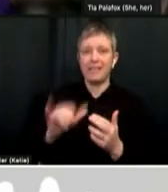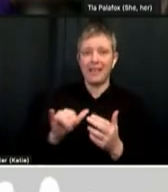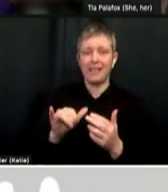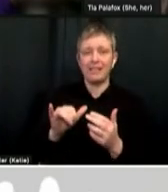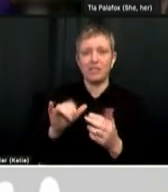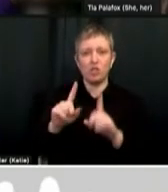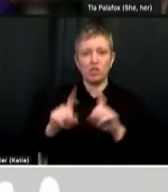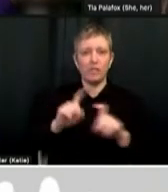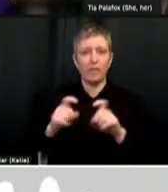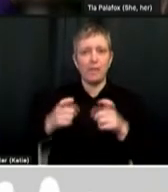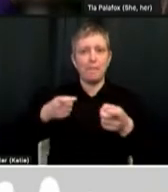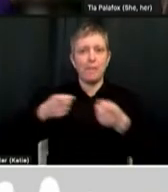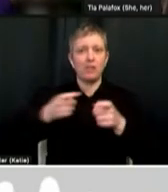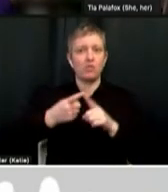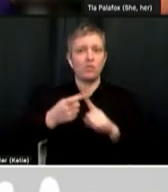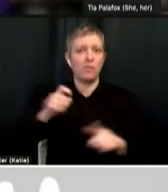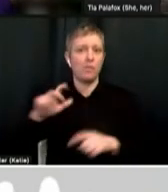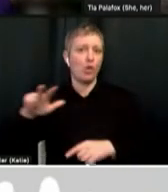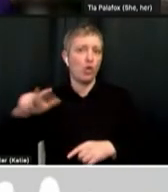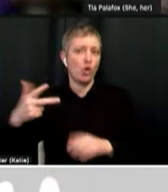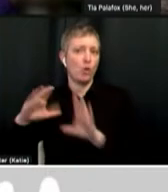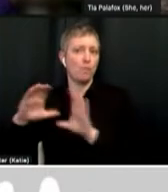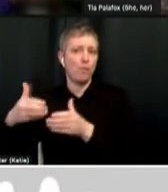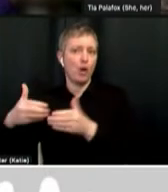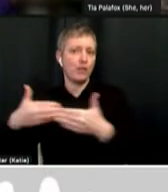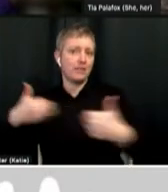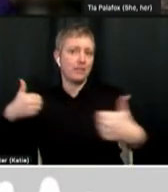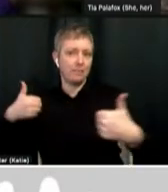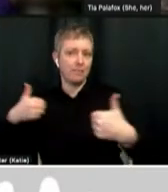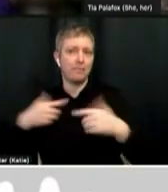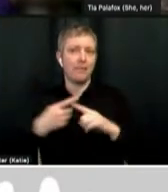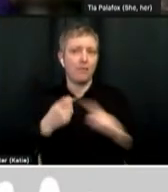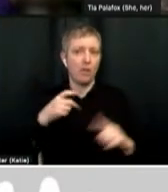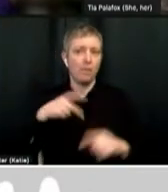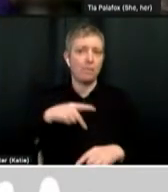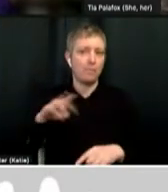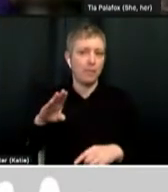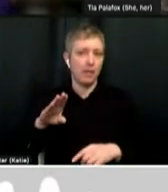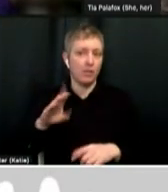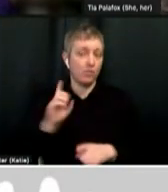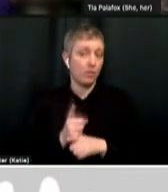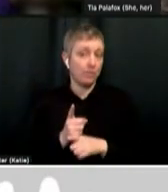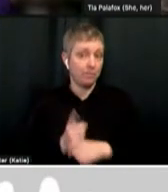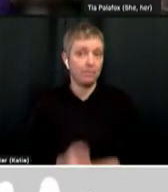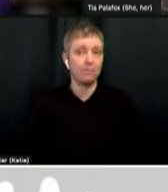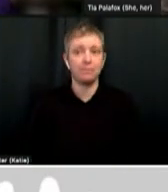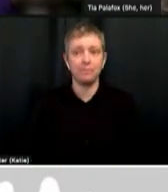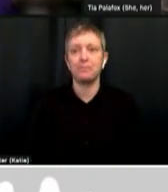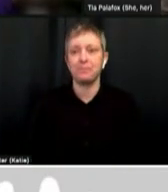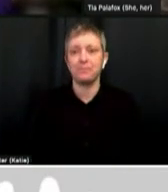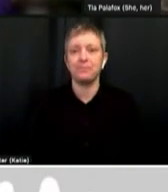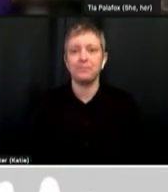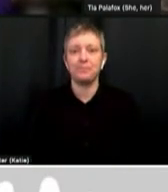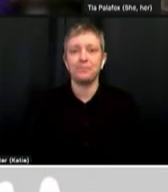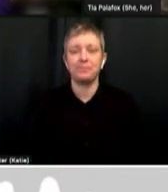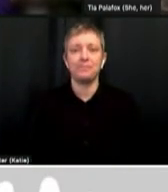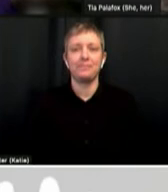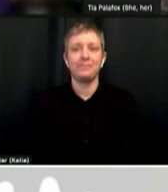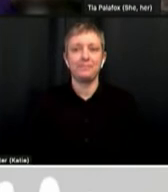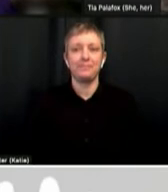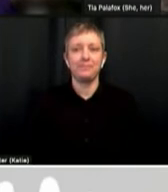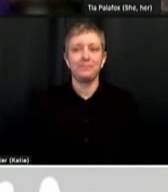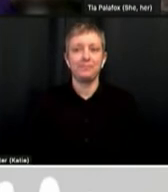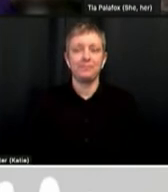party outside of PPB in this case. I'm sorry, that group, I thought I saw